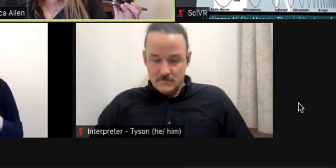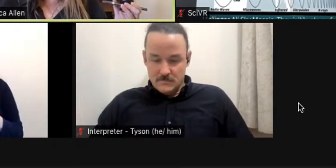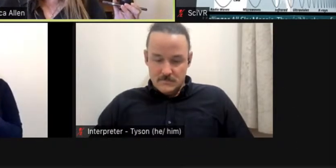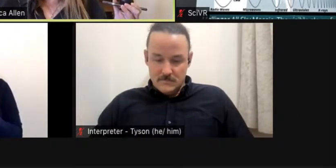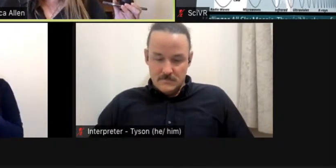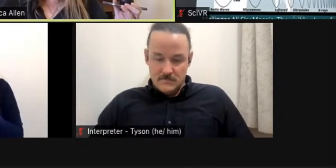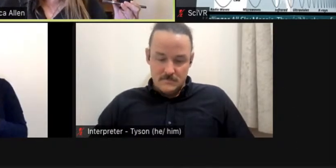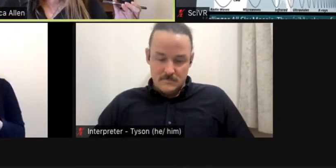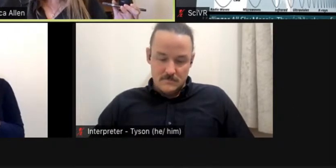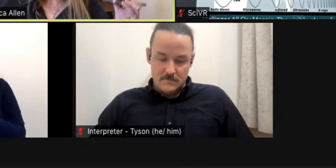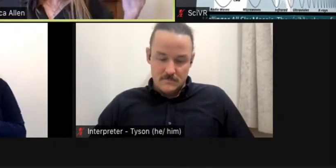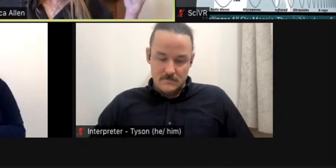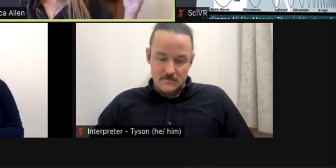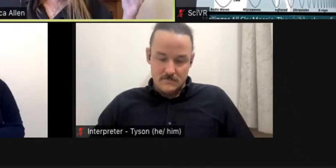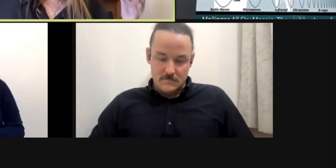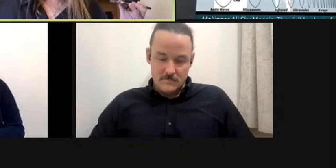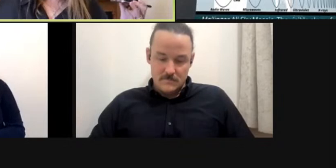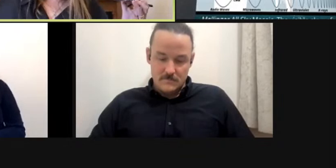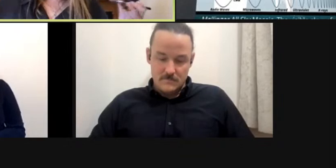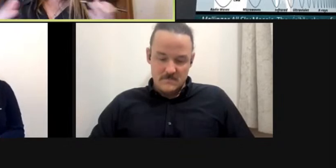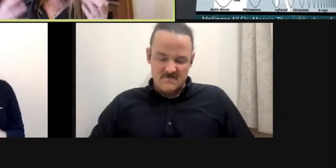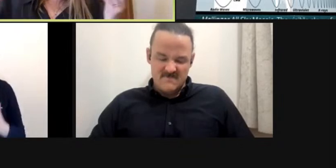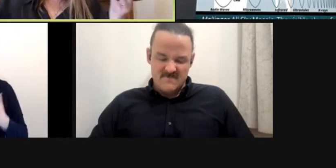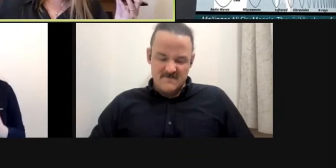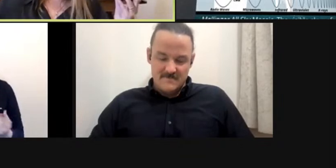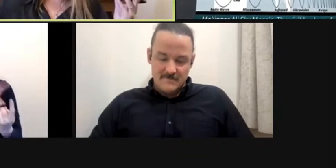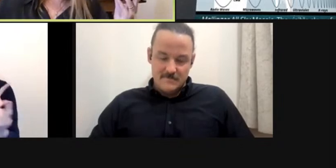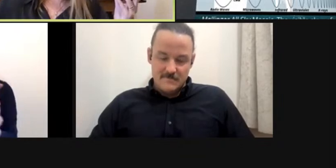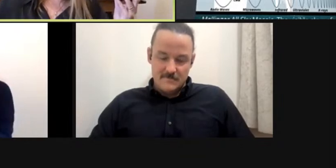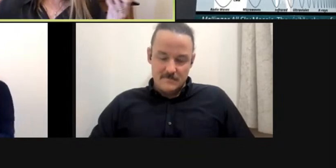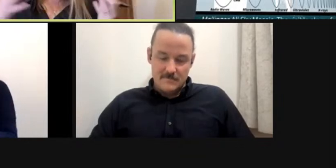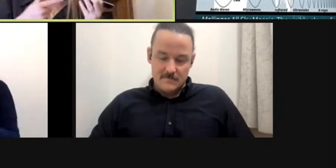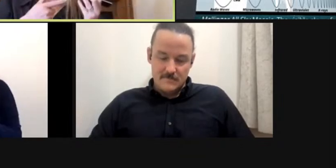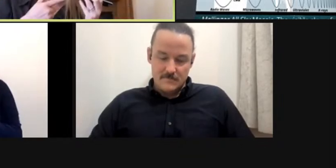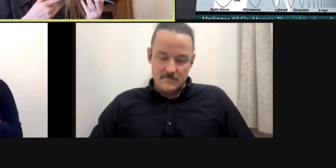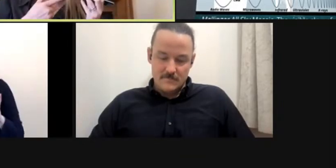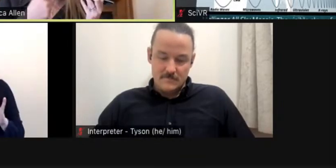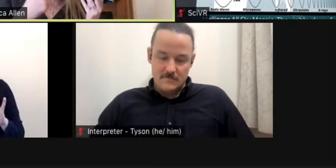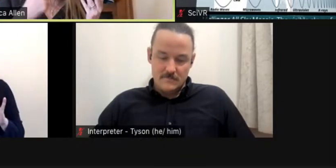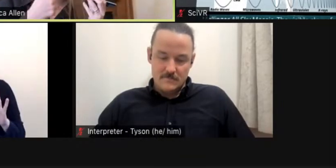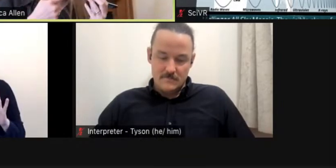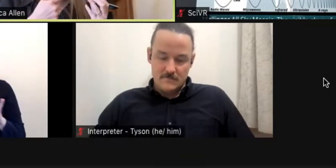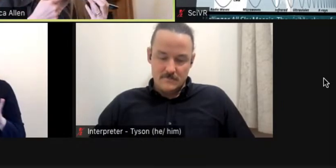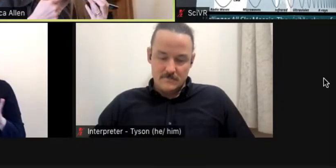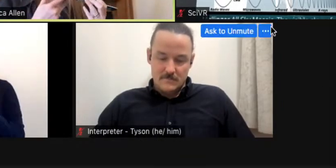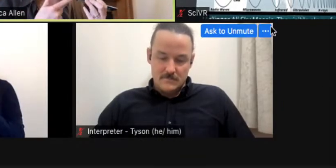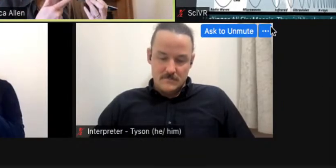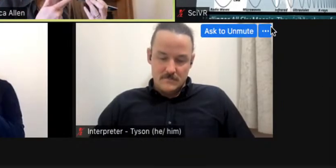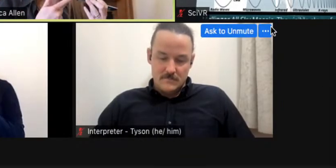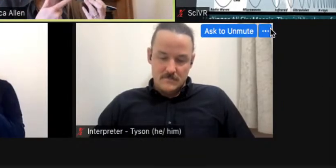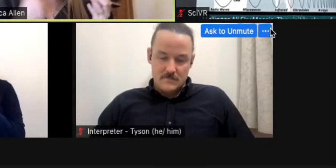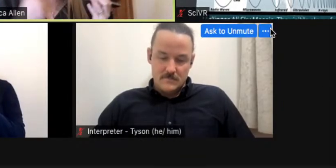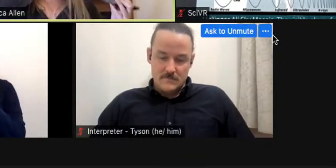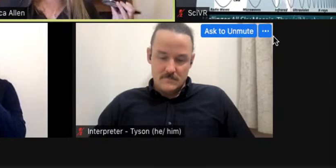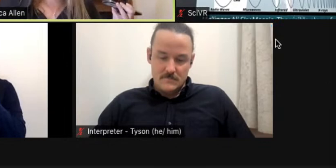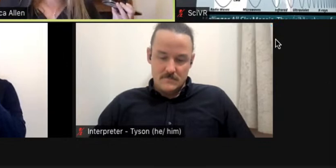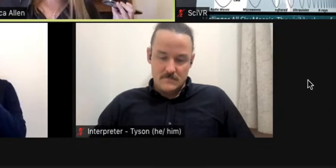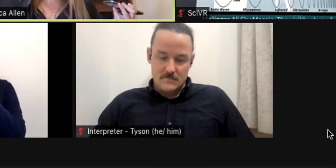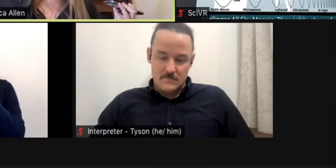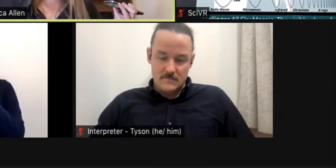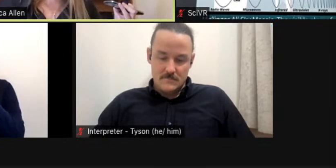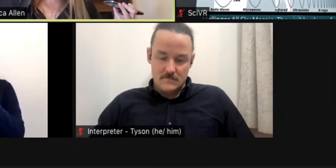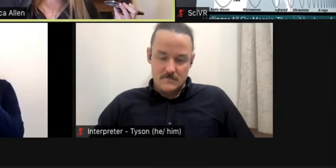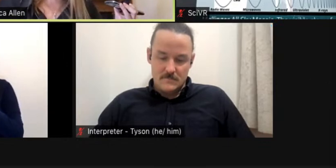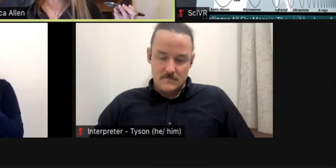we can't be there with you in person. But you know what? This is the beauty of SciVR, is you can explore the universe without